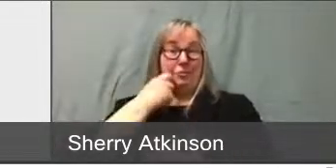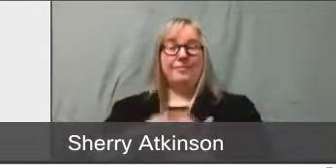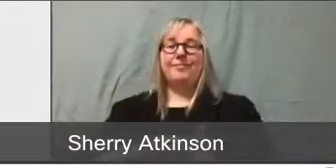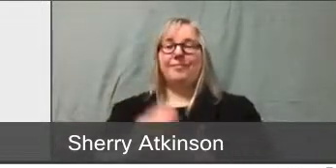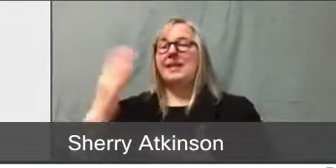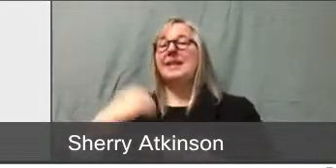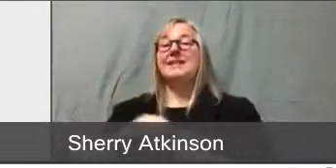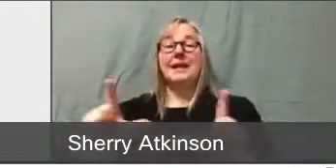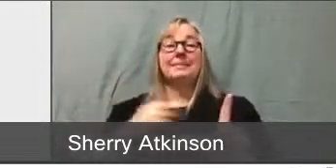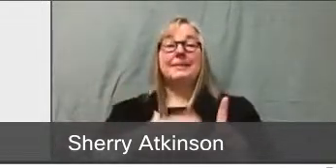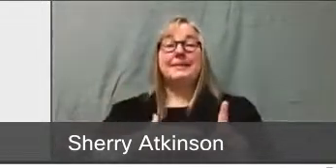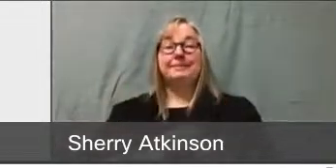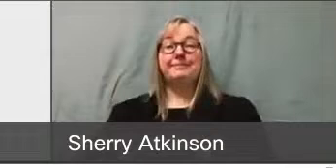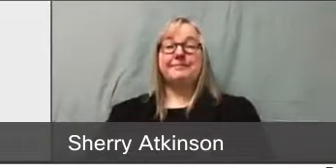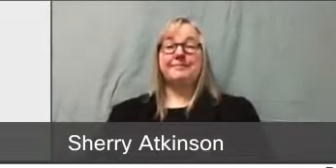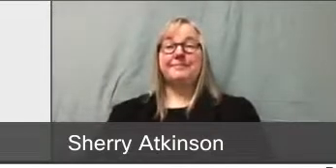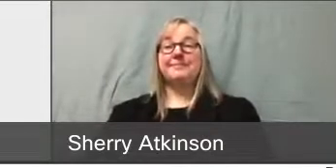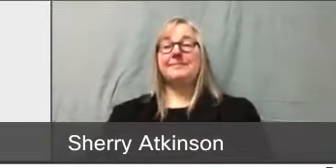please.